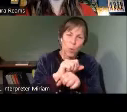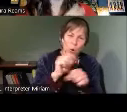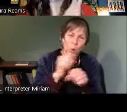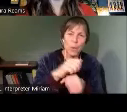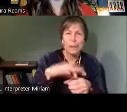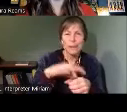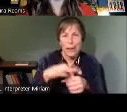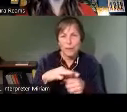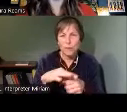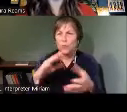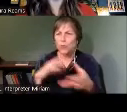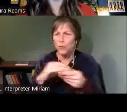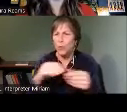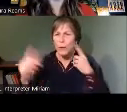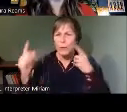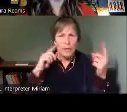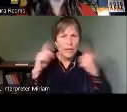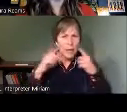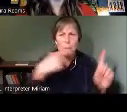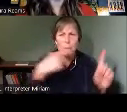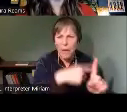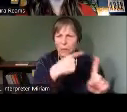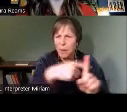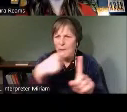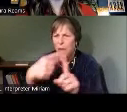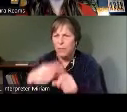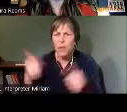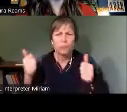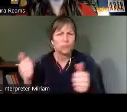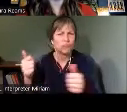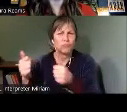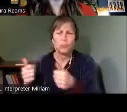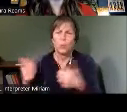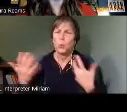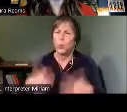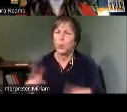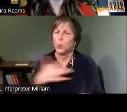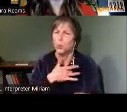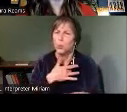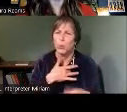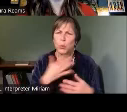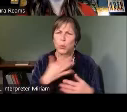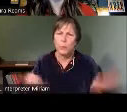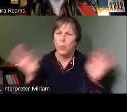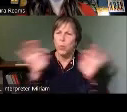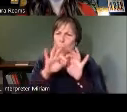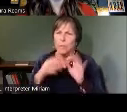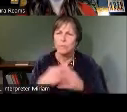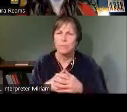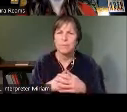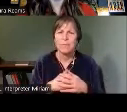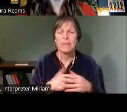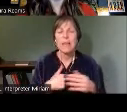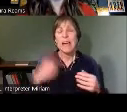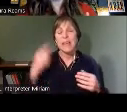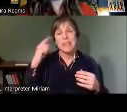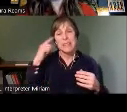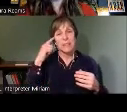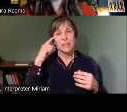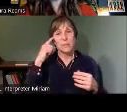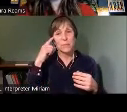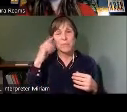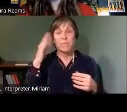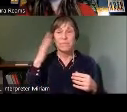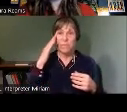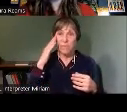stories these positive impacts in our community um they really mean a lot and you know i think that as you work